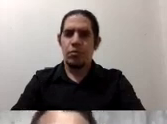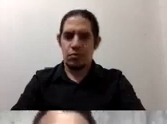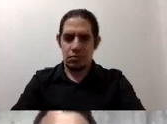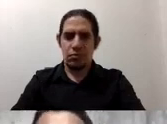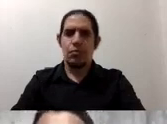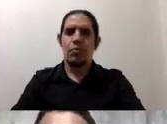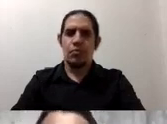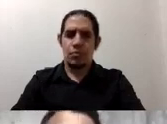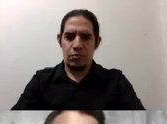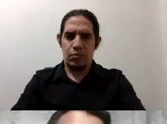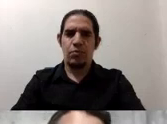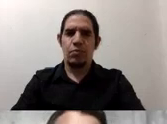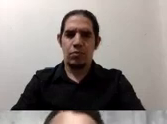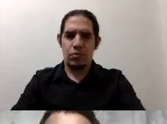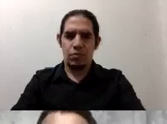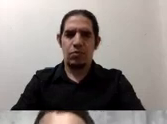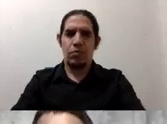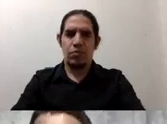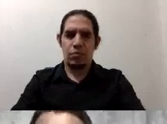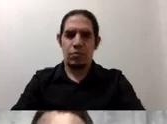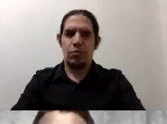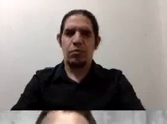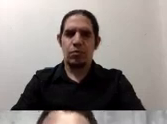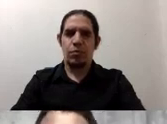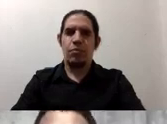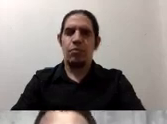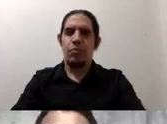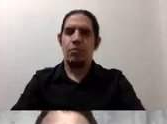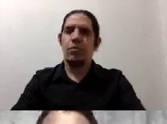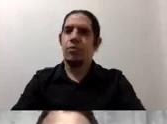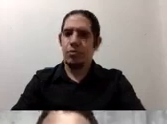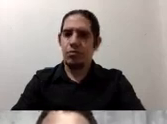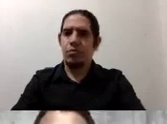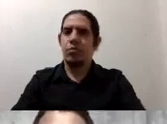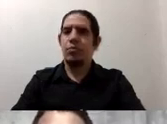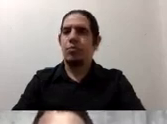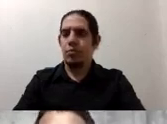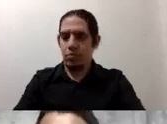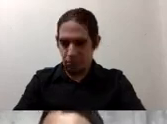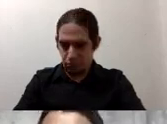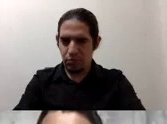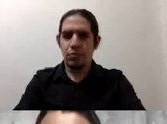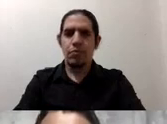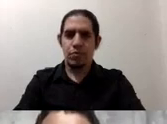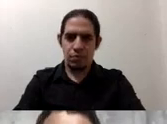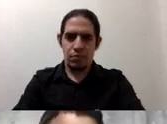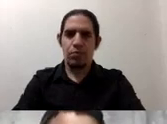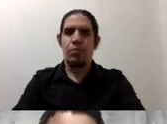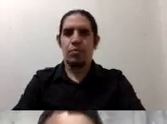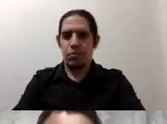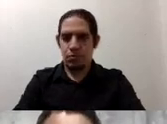and questionnaires. After that, we applied the official research methods, and finally, the analysis of the collected data.